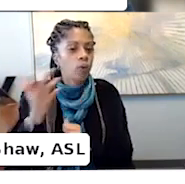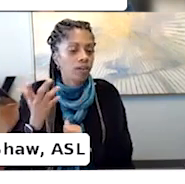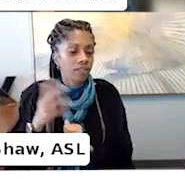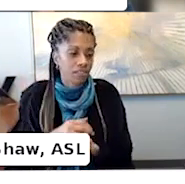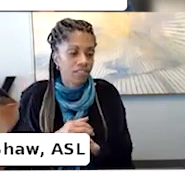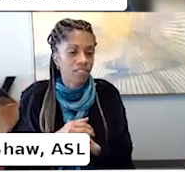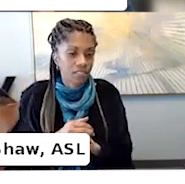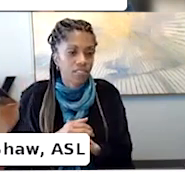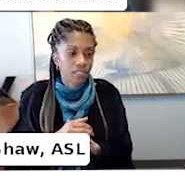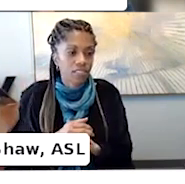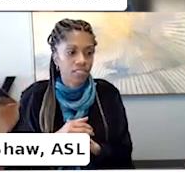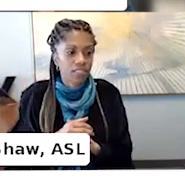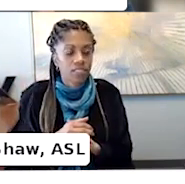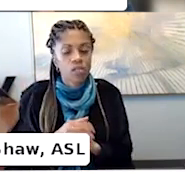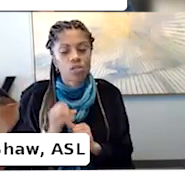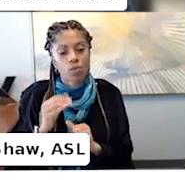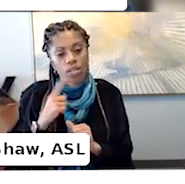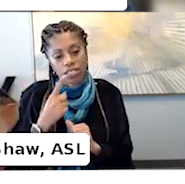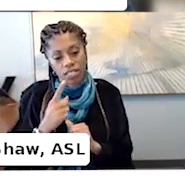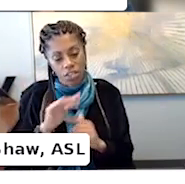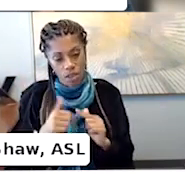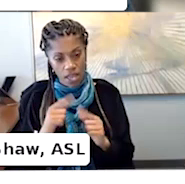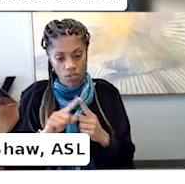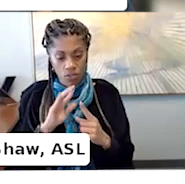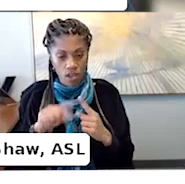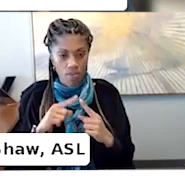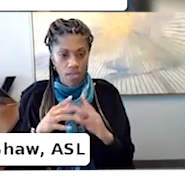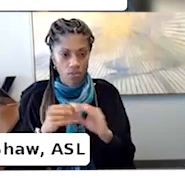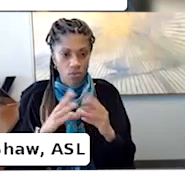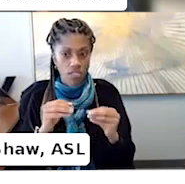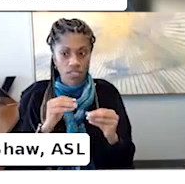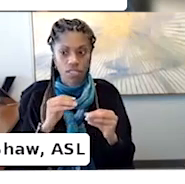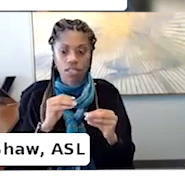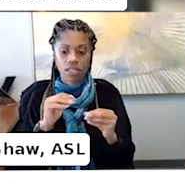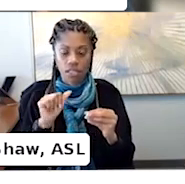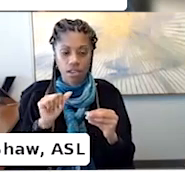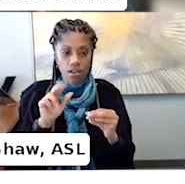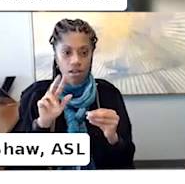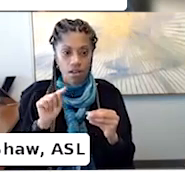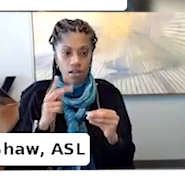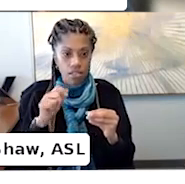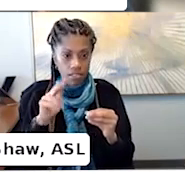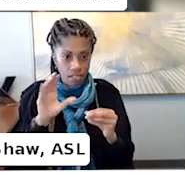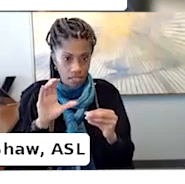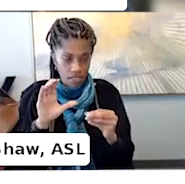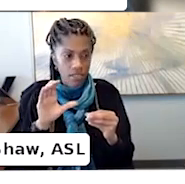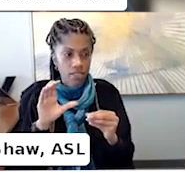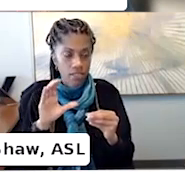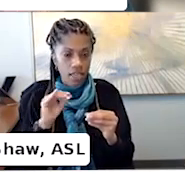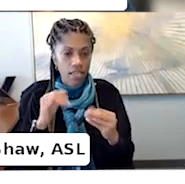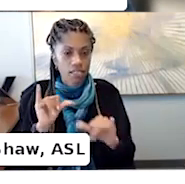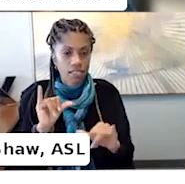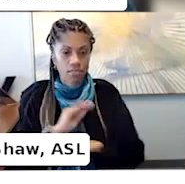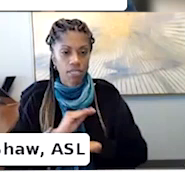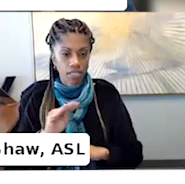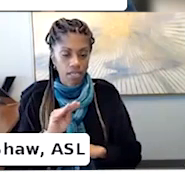that sound authentic and are truly authentic and still meet the goals of your campaign. So what we do